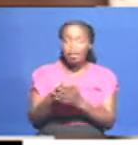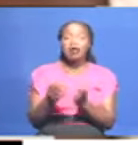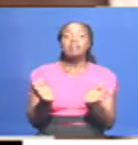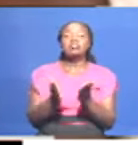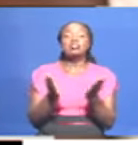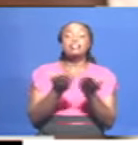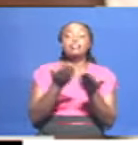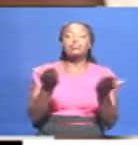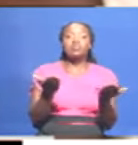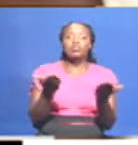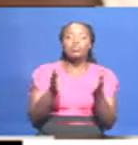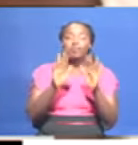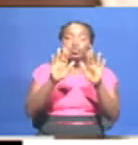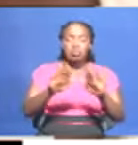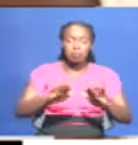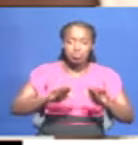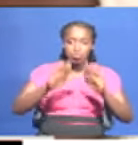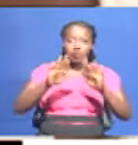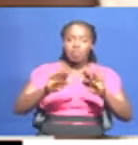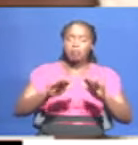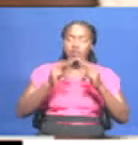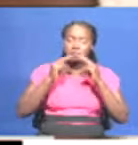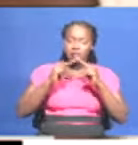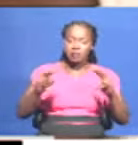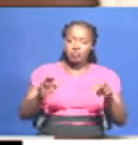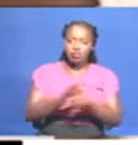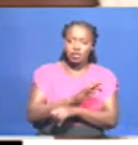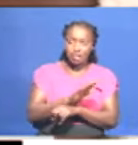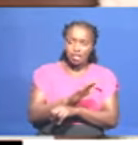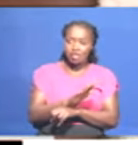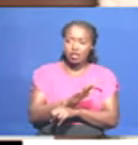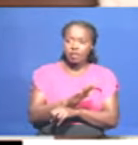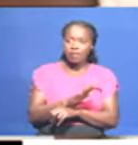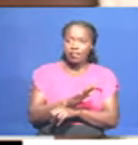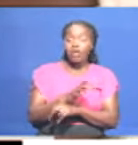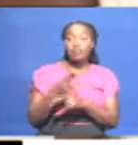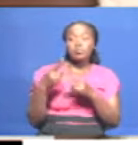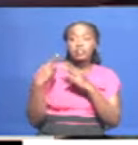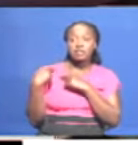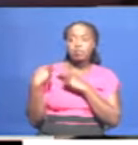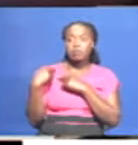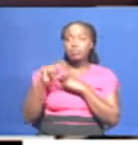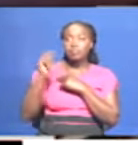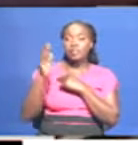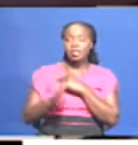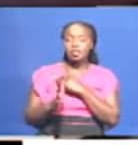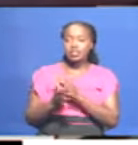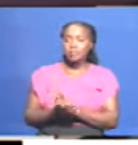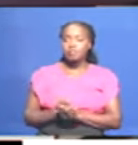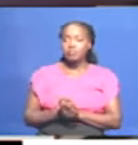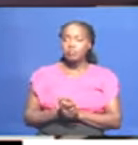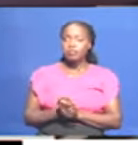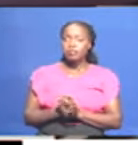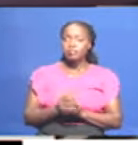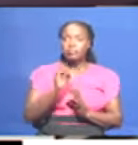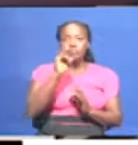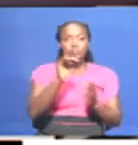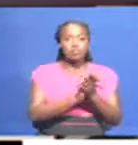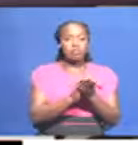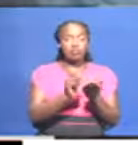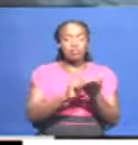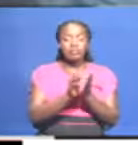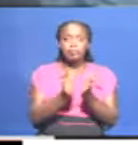wafanye kampeni zao za amani na wawajibike kwa wananchi wa Isiolo. Elsewhere, Jubilee Secretary-General